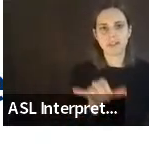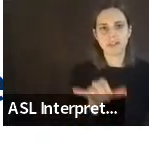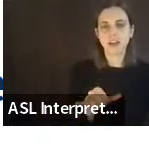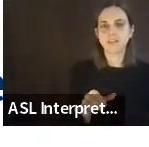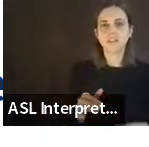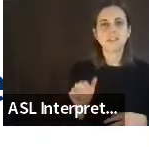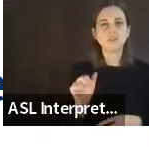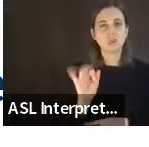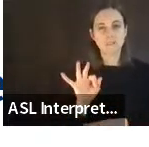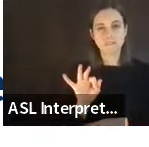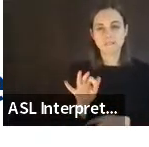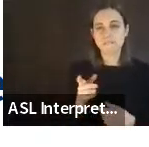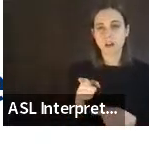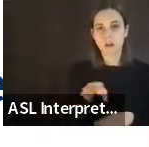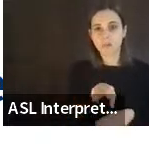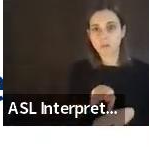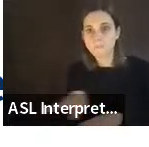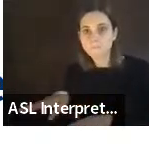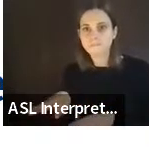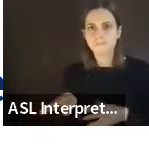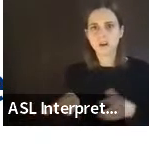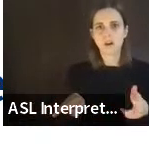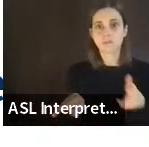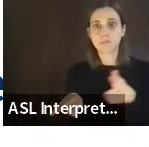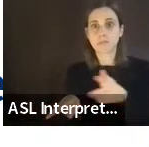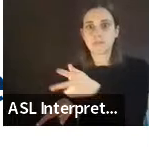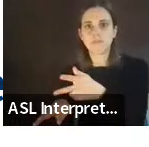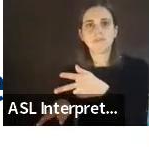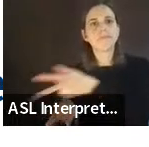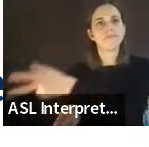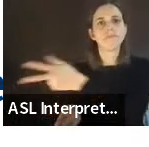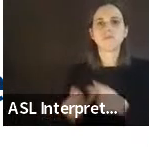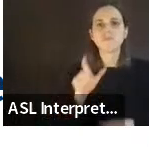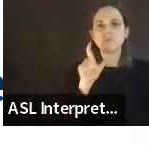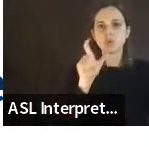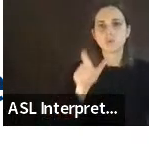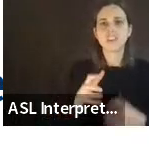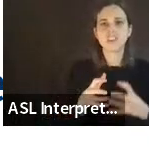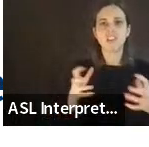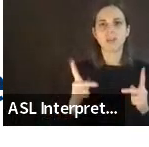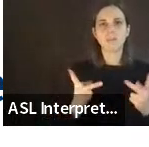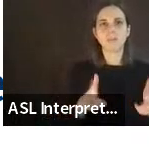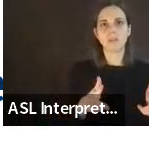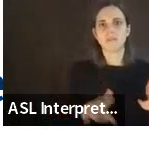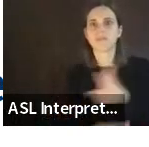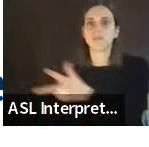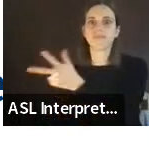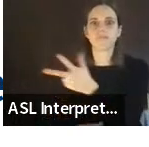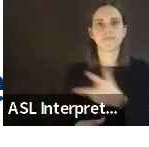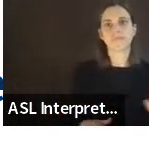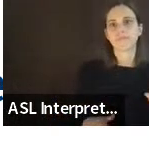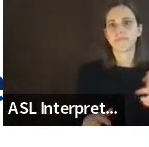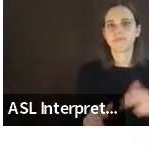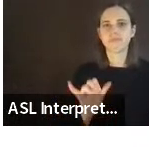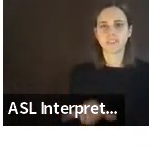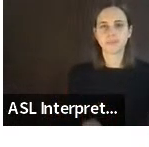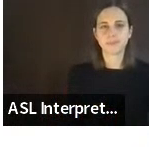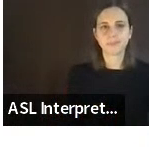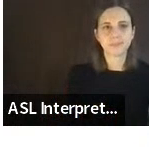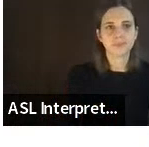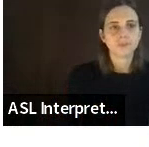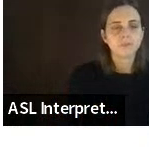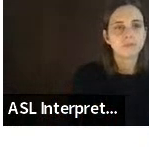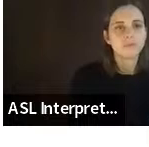drop lanes at those specific locations so you don't have to force a lot of weaving maneuvers to occur. So next slide, please.